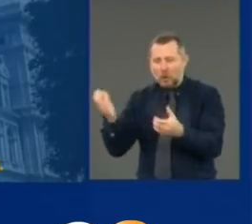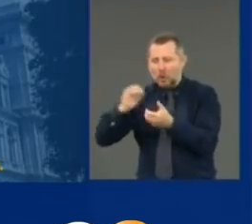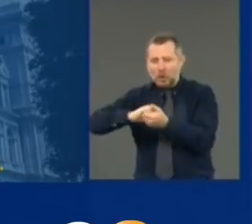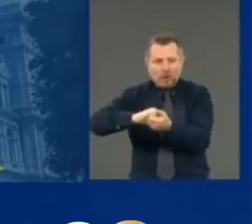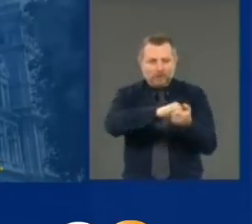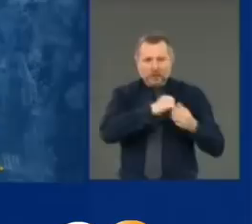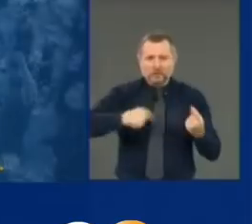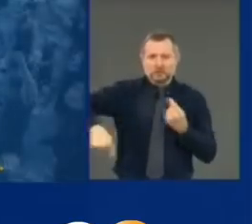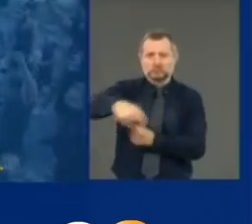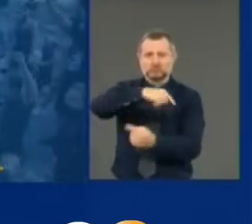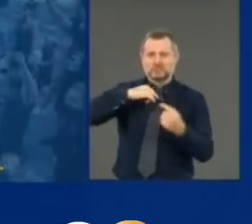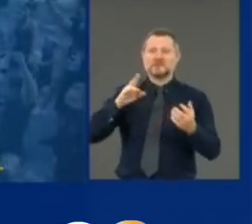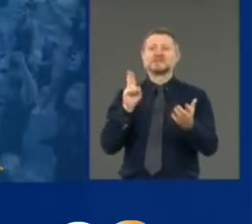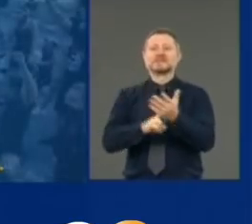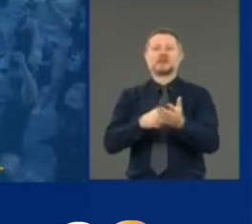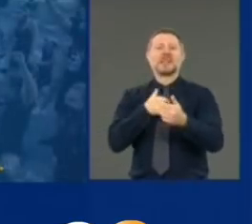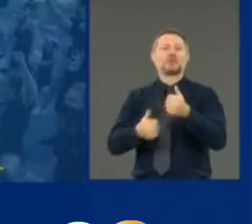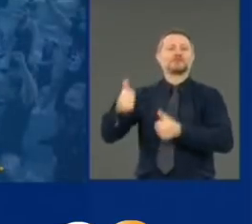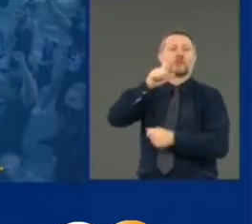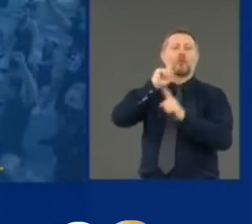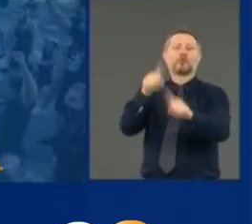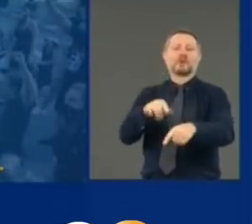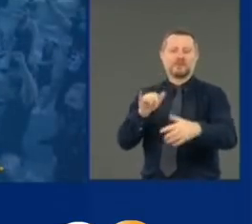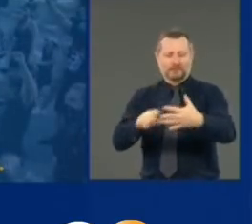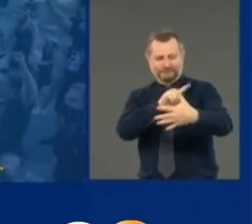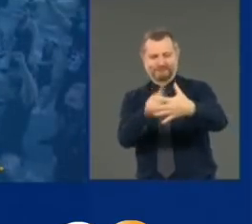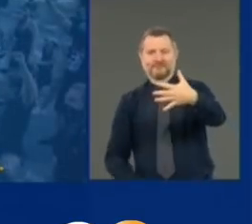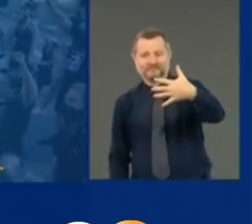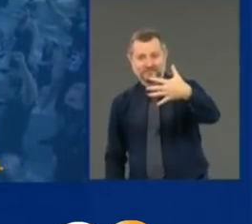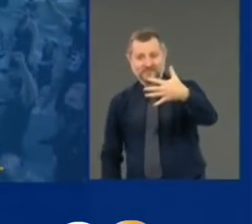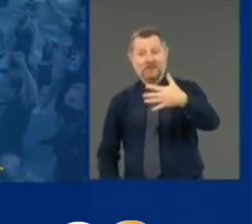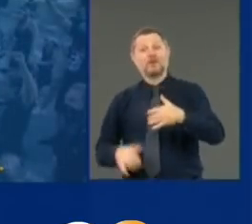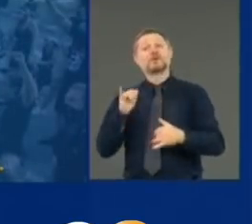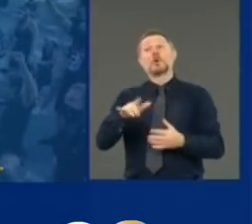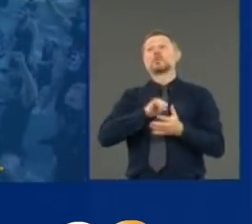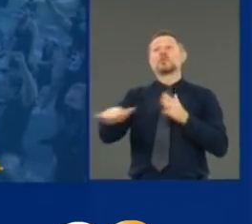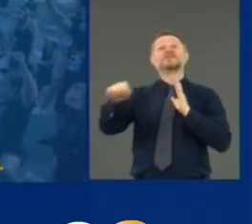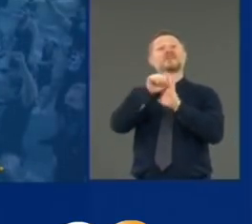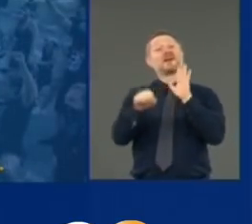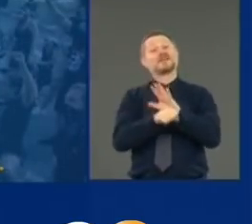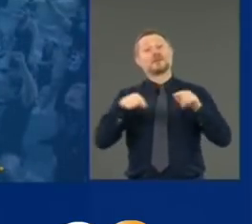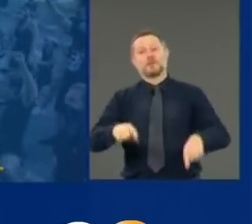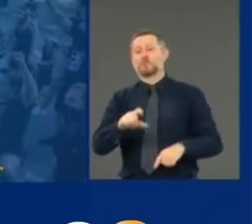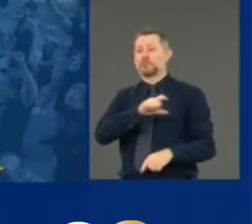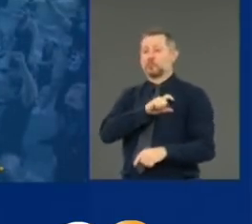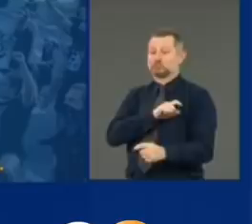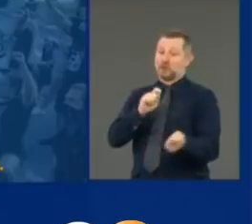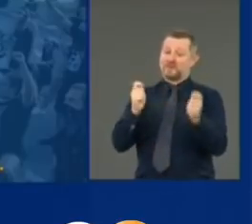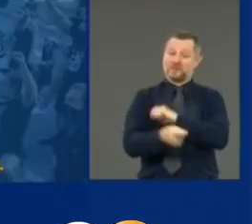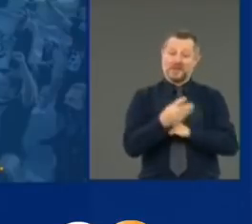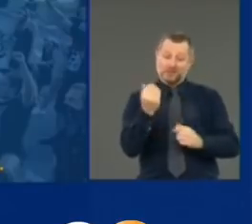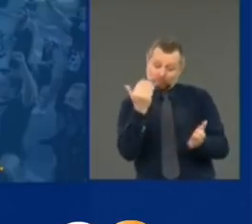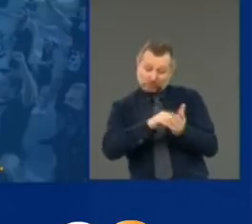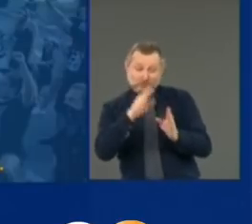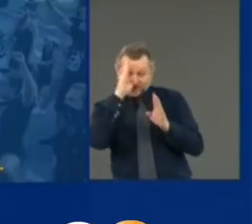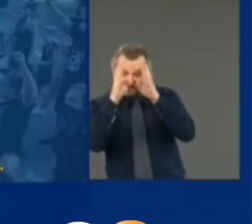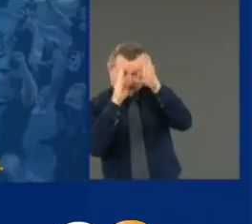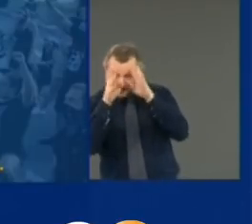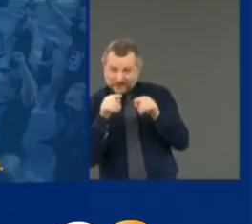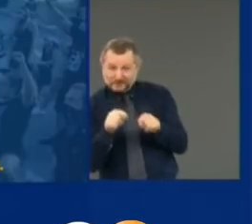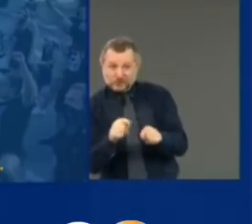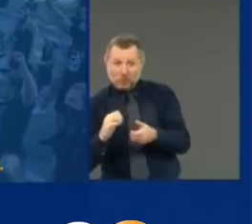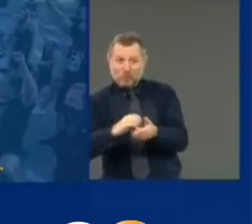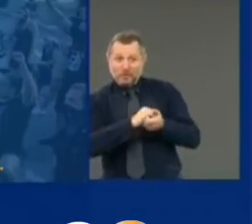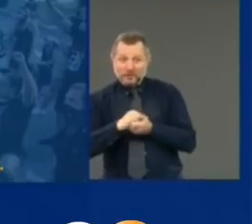to enact. Now, the New York State Police Reform and Reinvention Collaborative is a major step